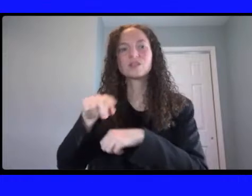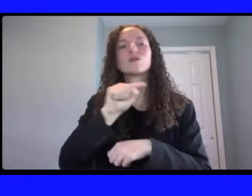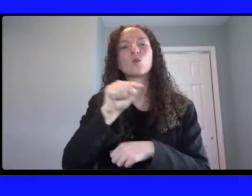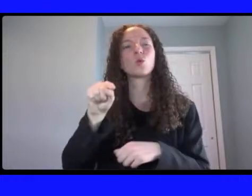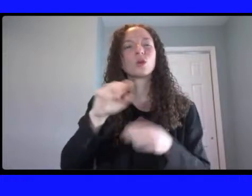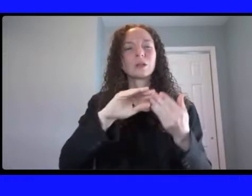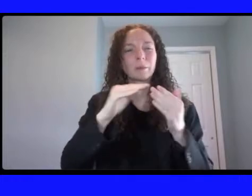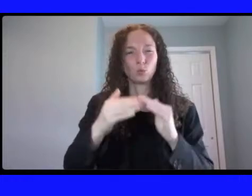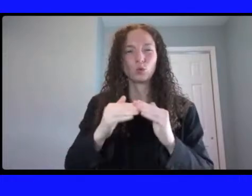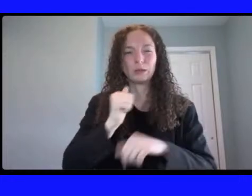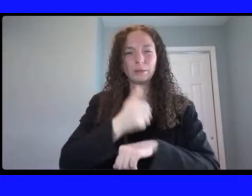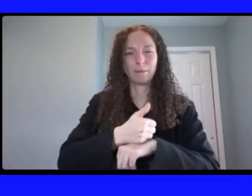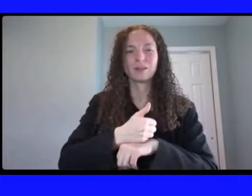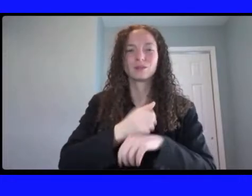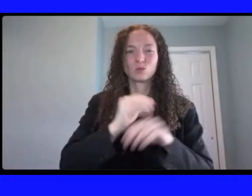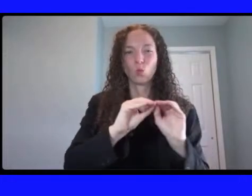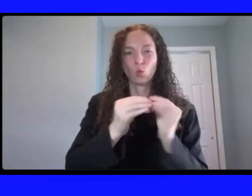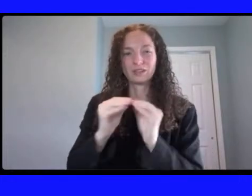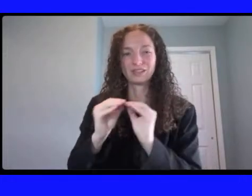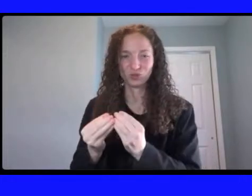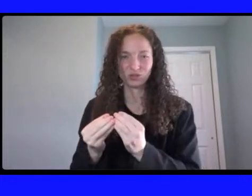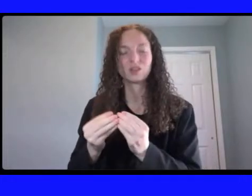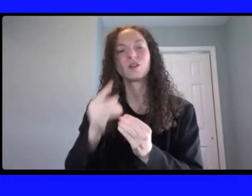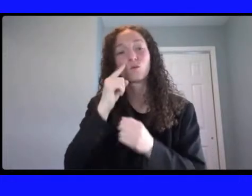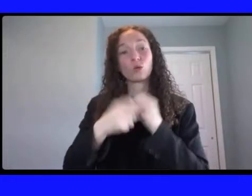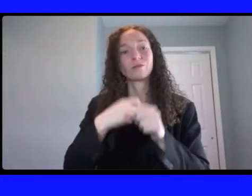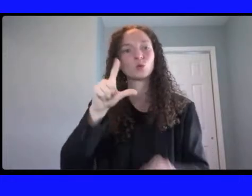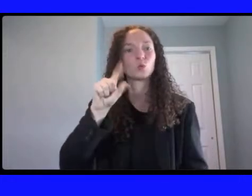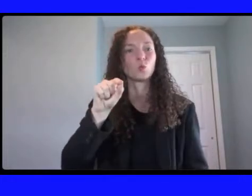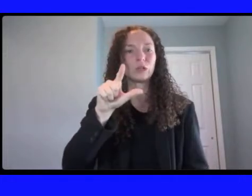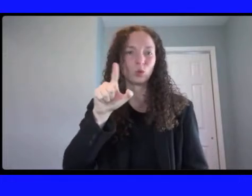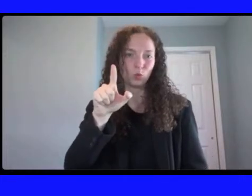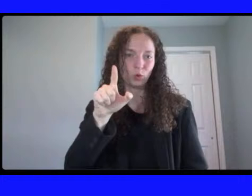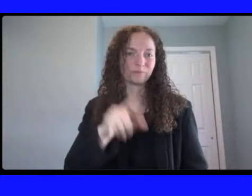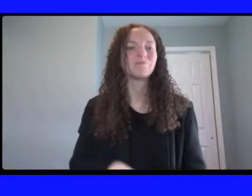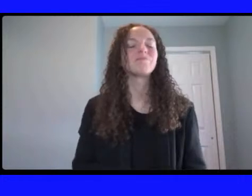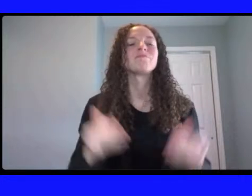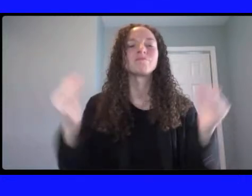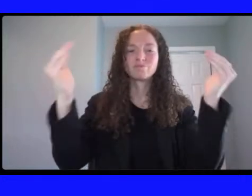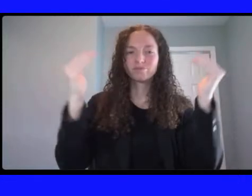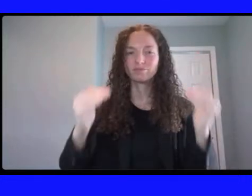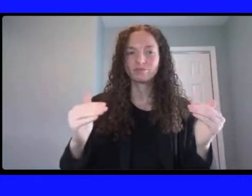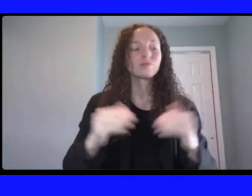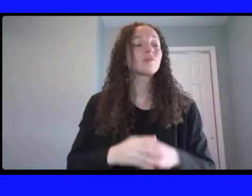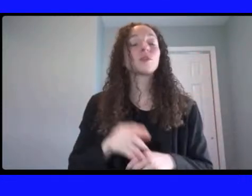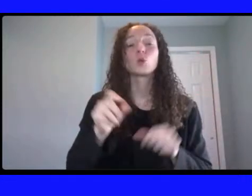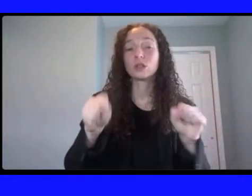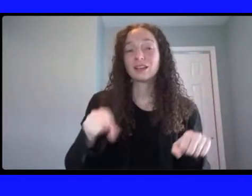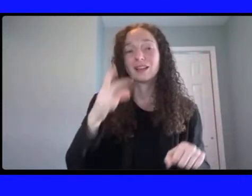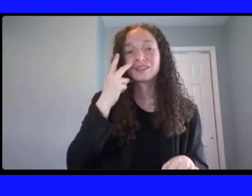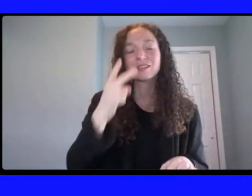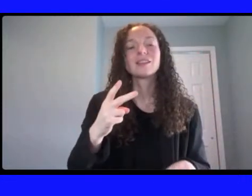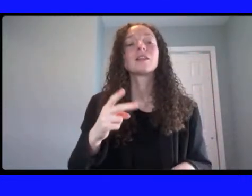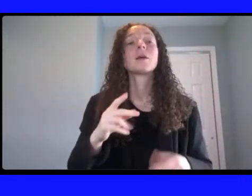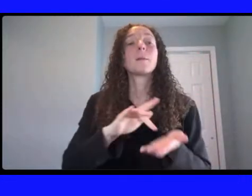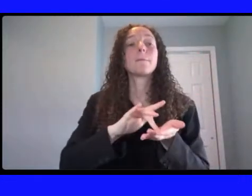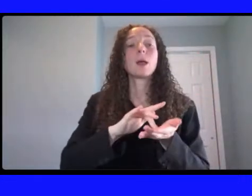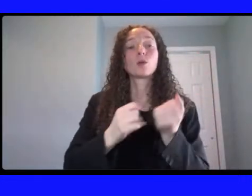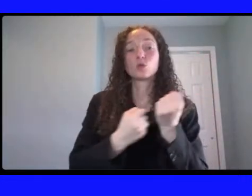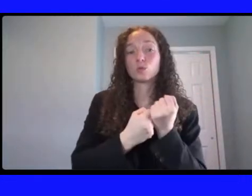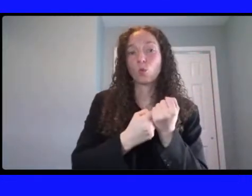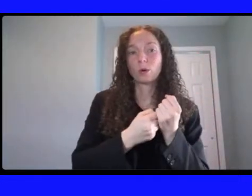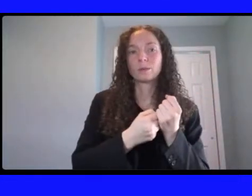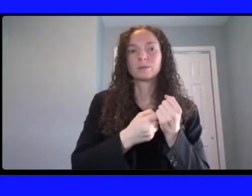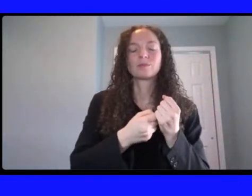And nurse family partnership got 13% of the referrals, as well as for lactation support. And if you look at